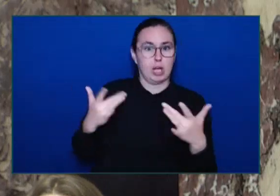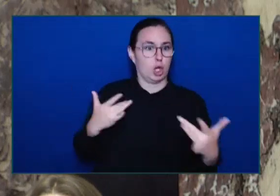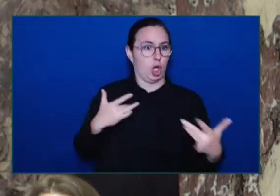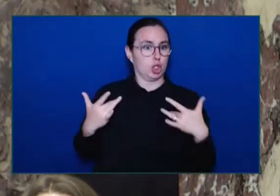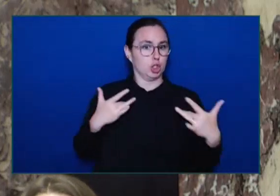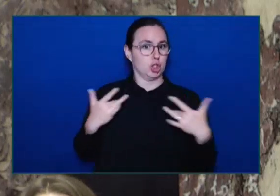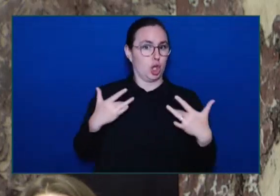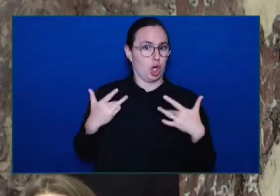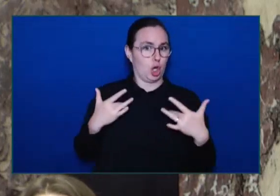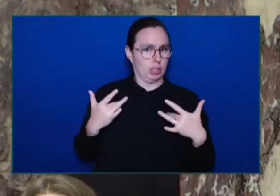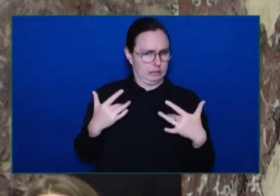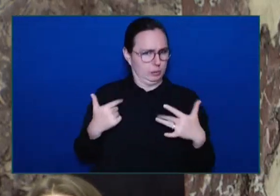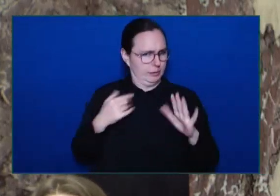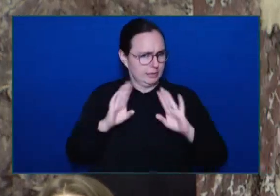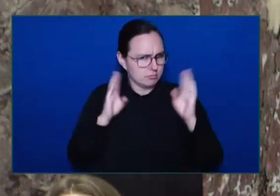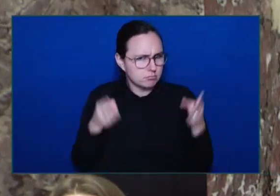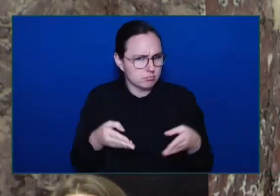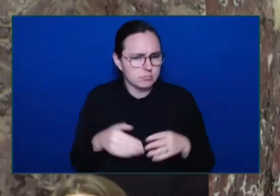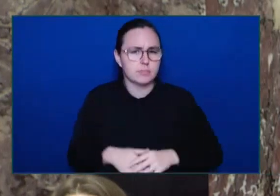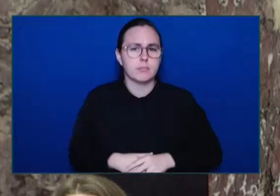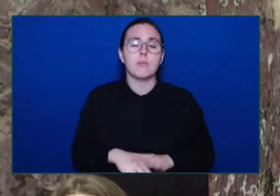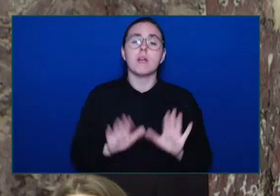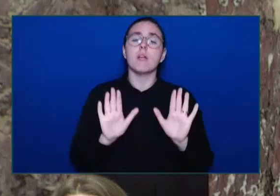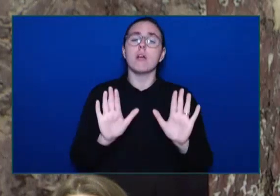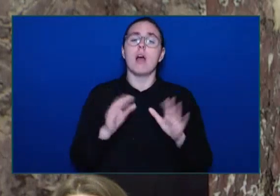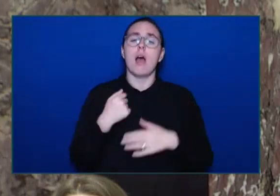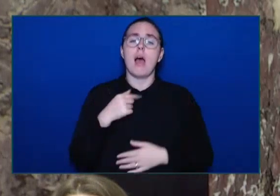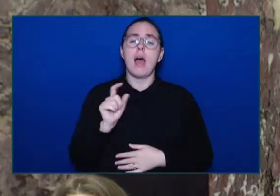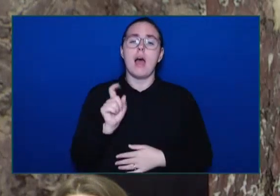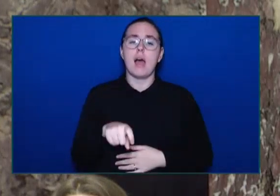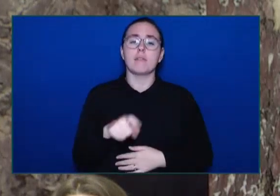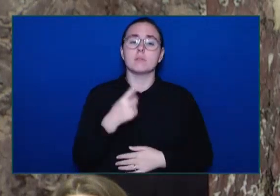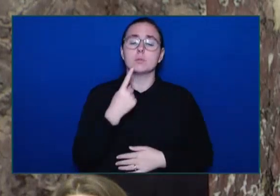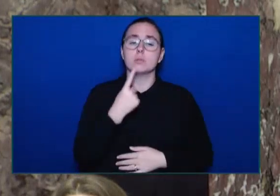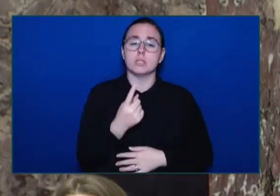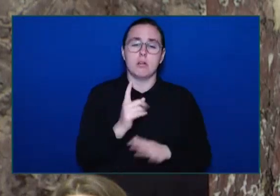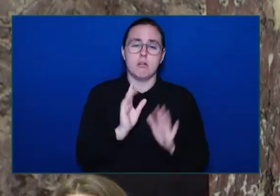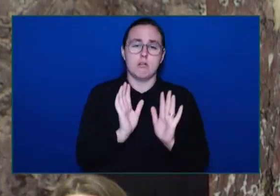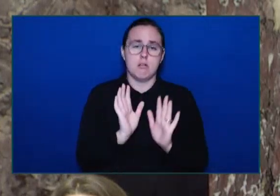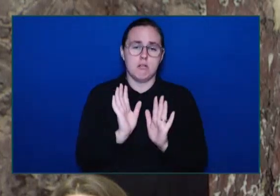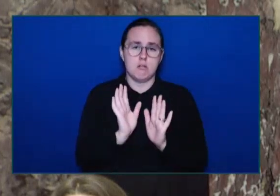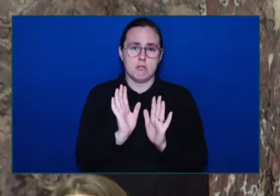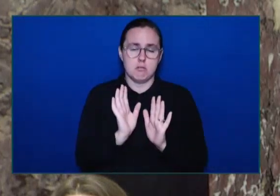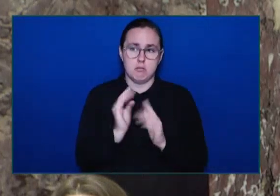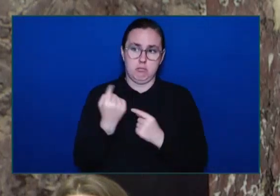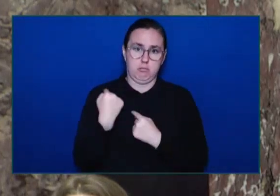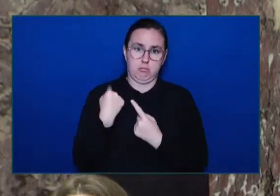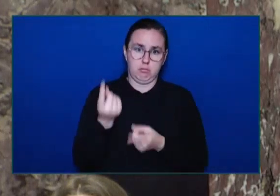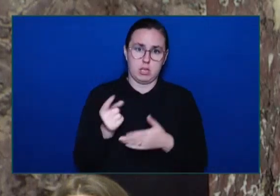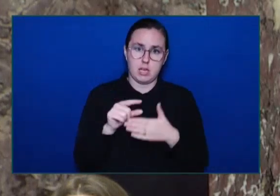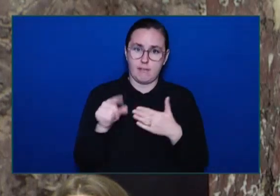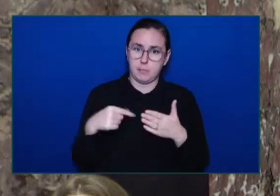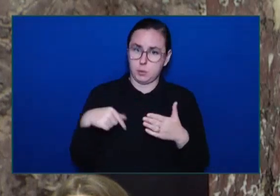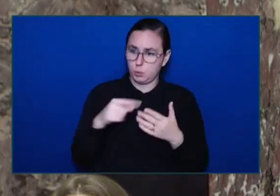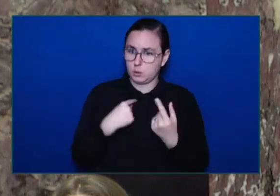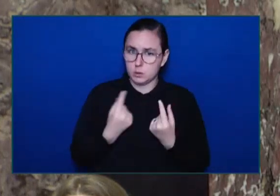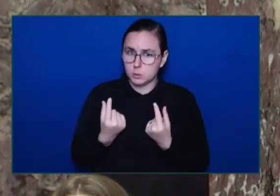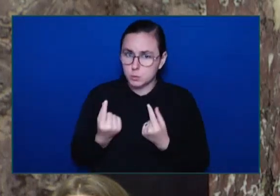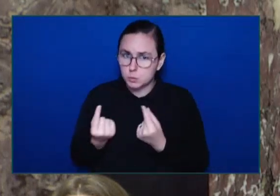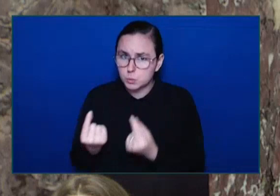actions that have been taken by the government have been across the health professions well respected over the last period.